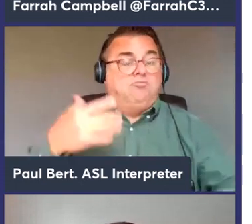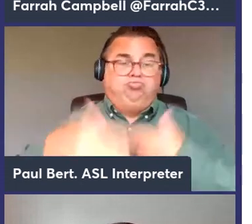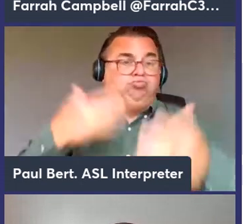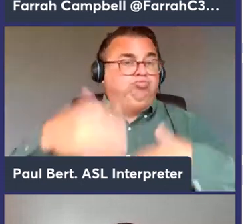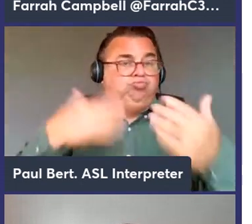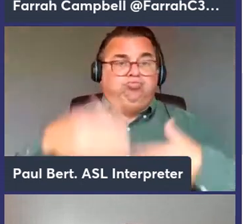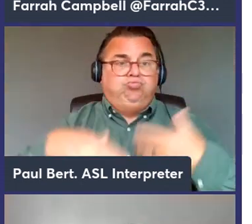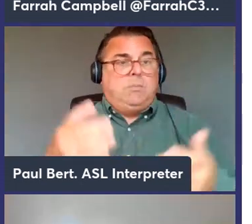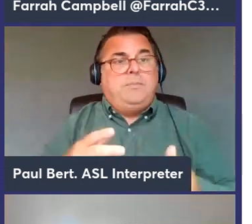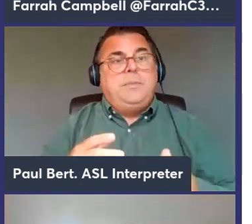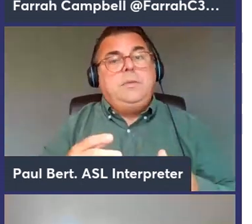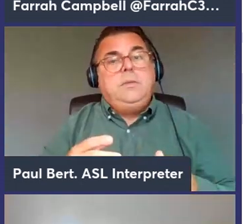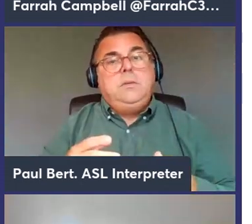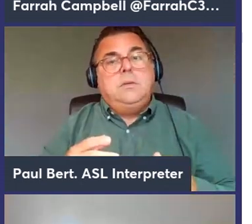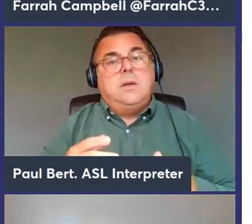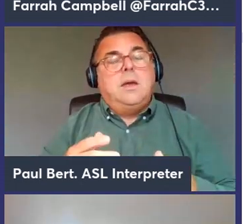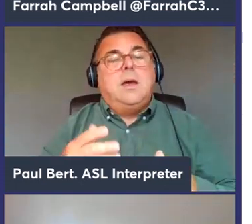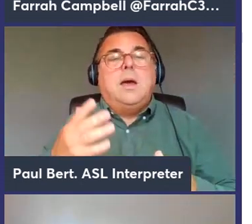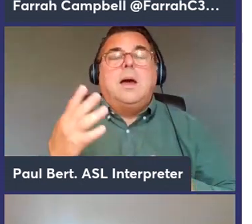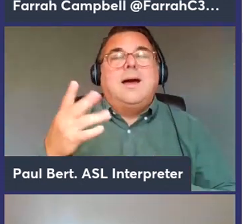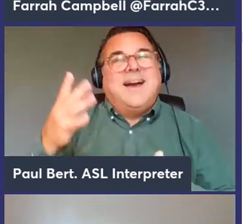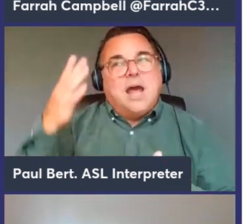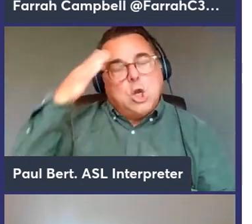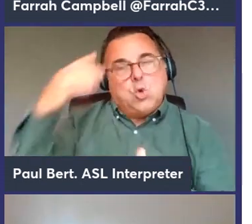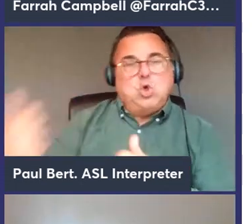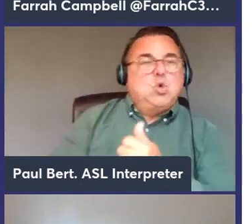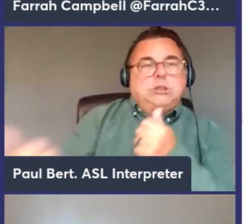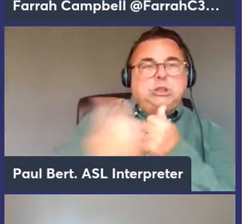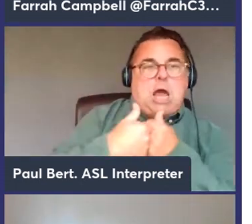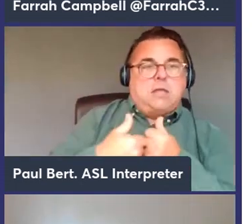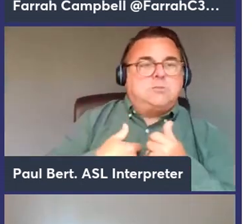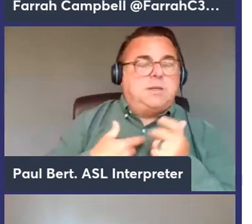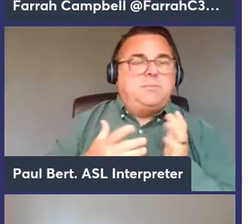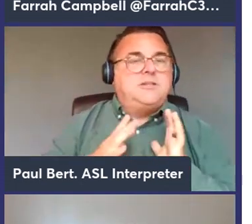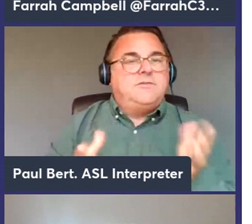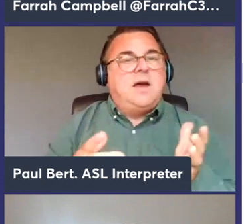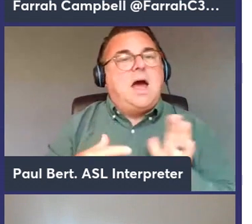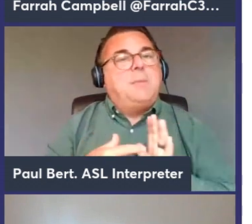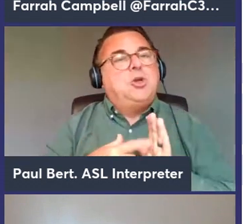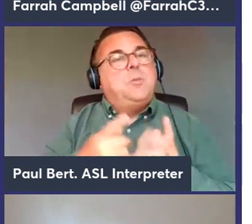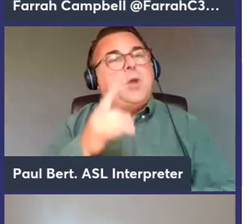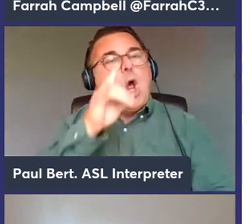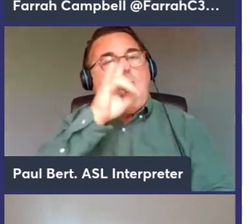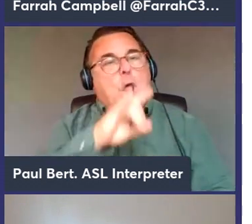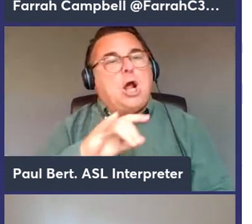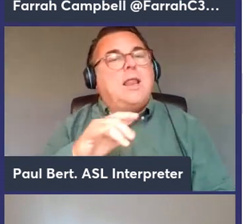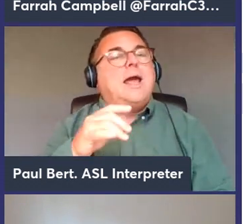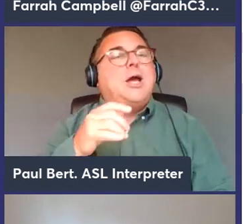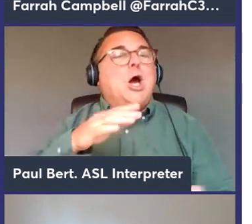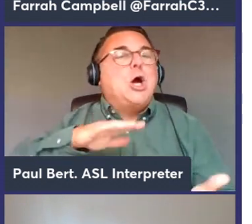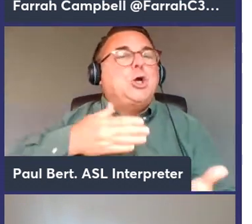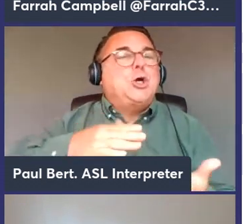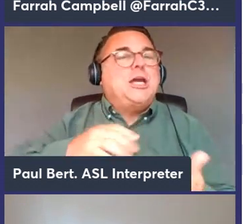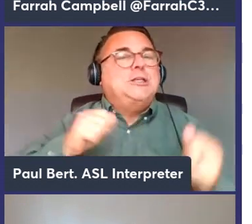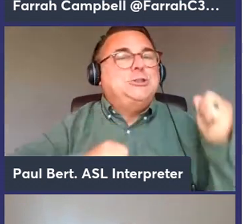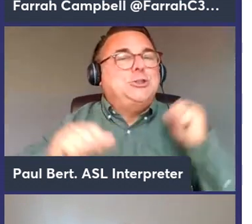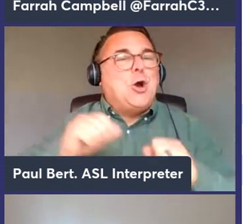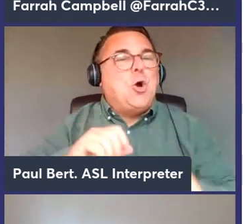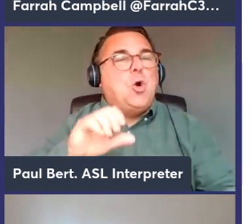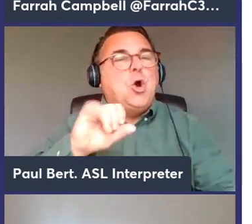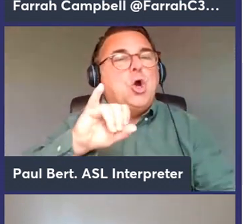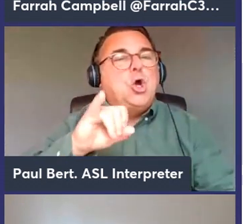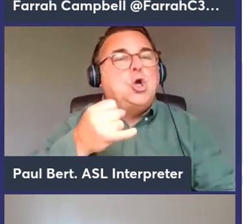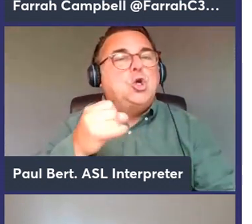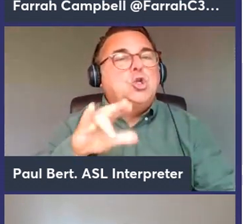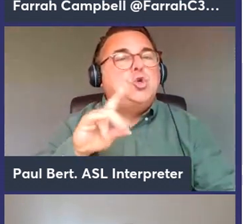Now I know you challenged me, but I'm gonna do the Julia Child cooking show trick where these do take a